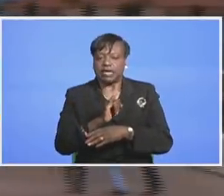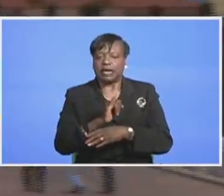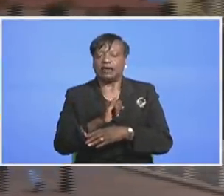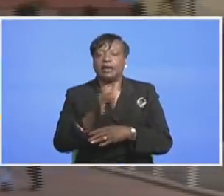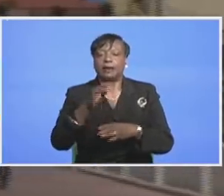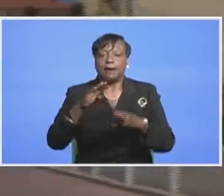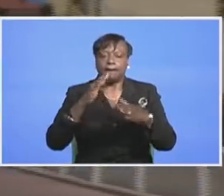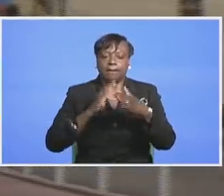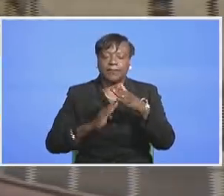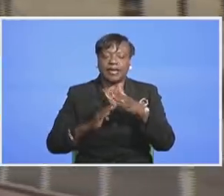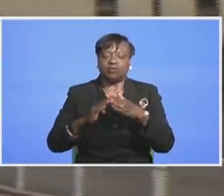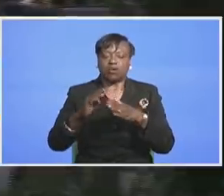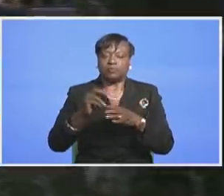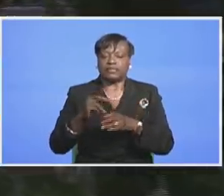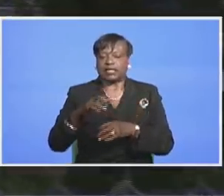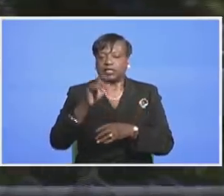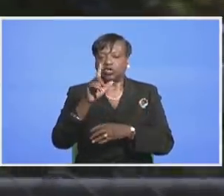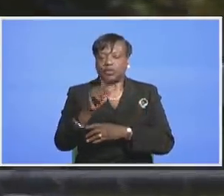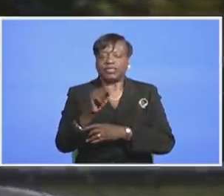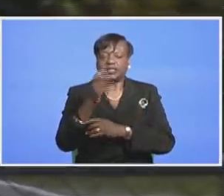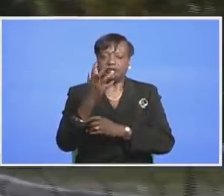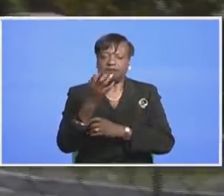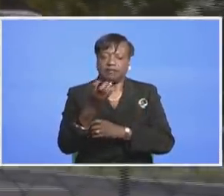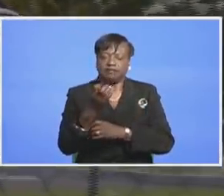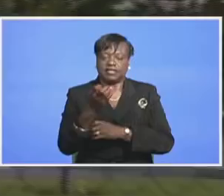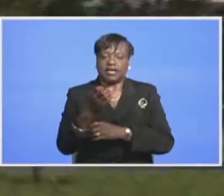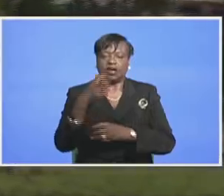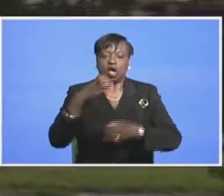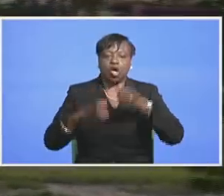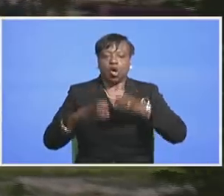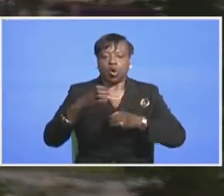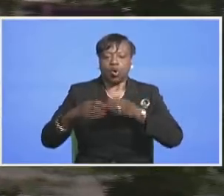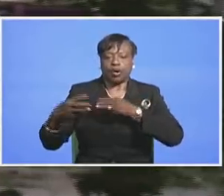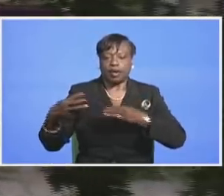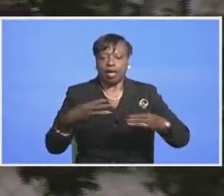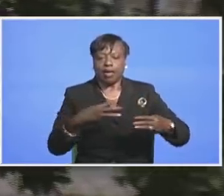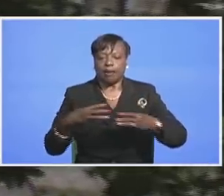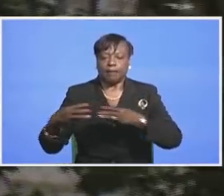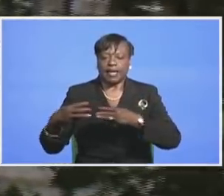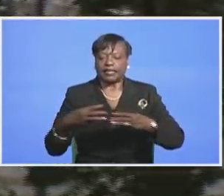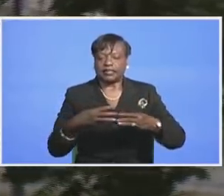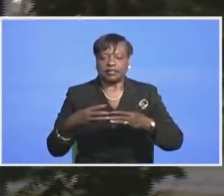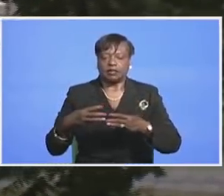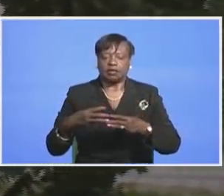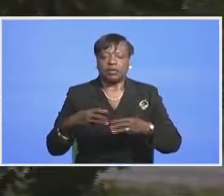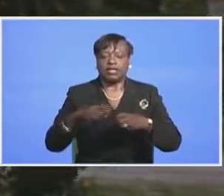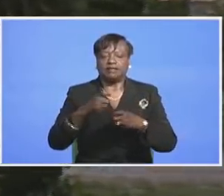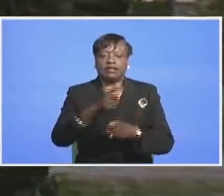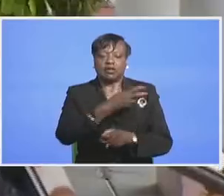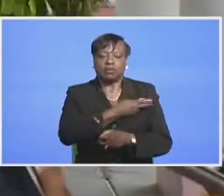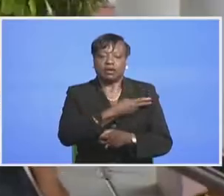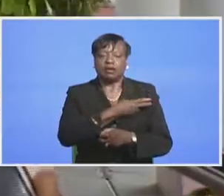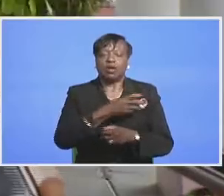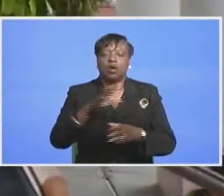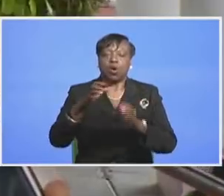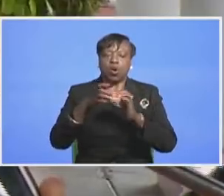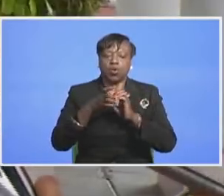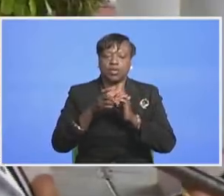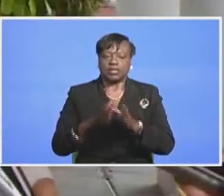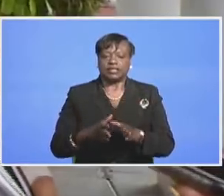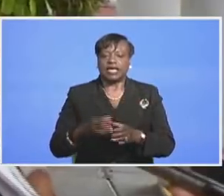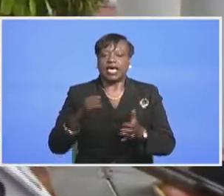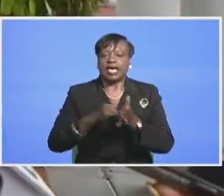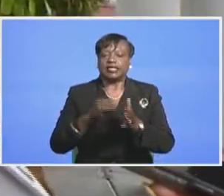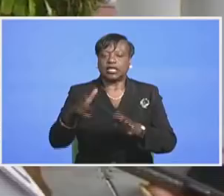in June 2015, and after a court battle that ultimately saw Chow Tai Fook gain ownership of the property. It's been a long